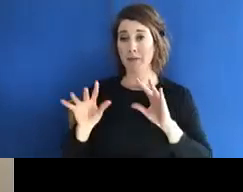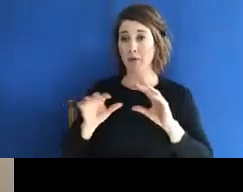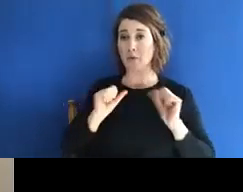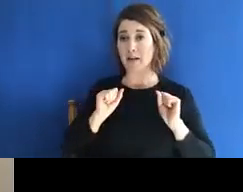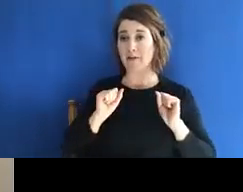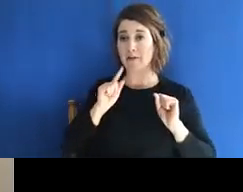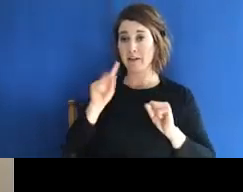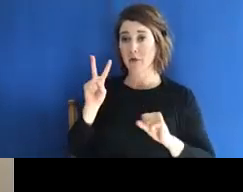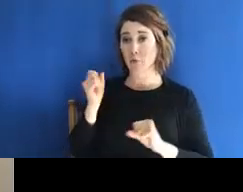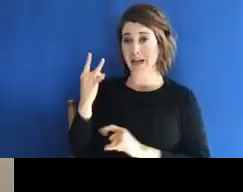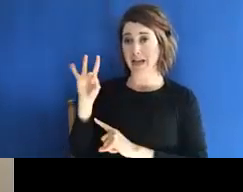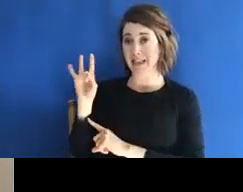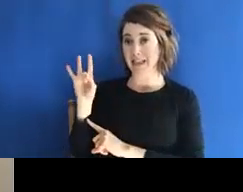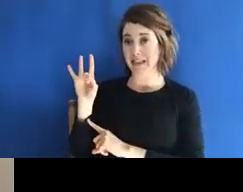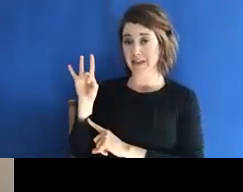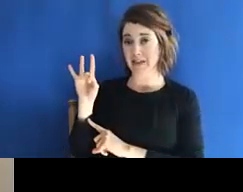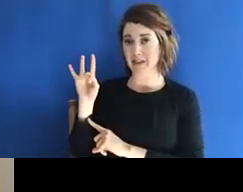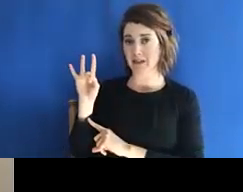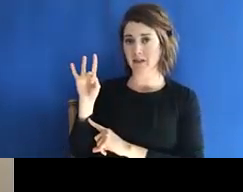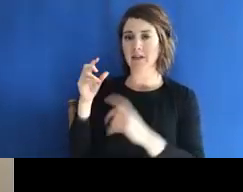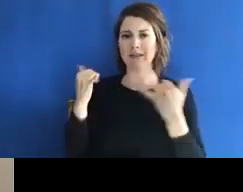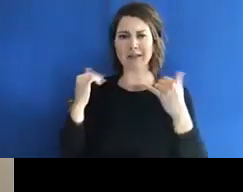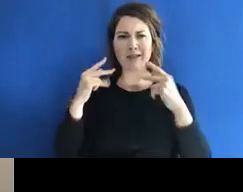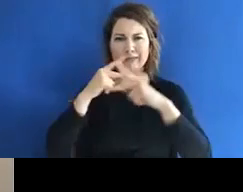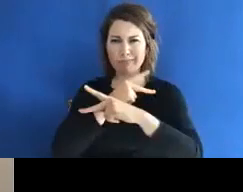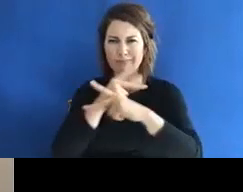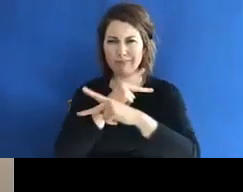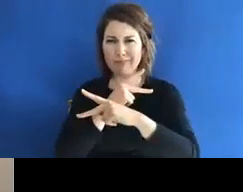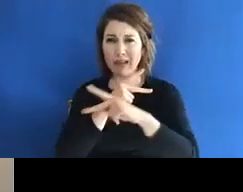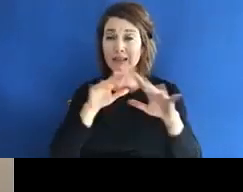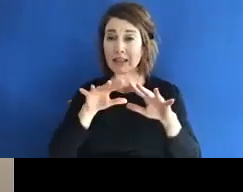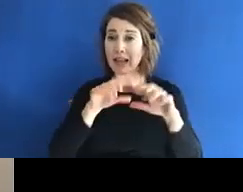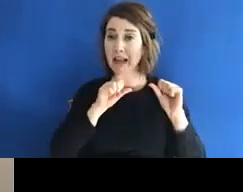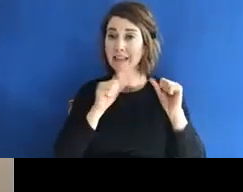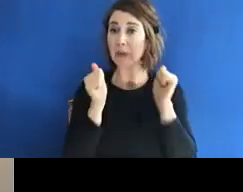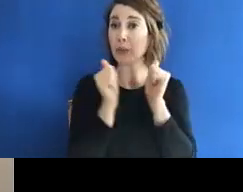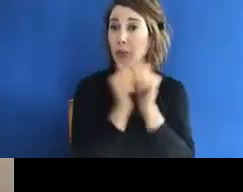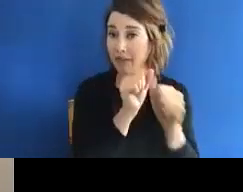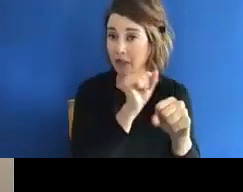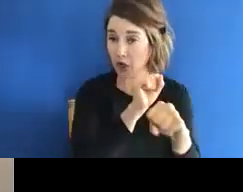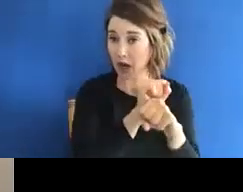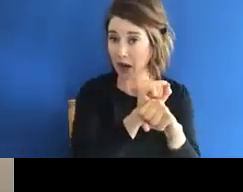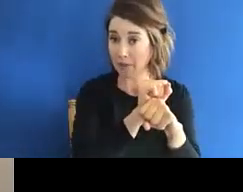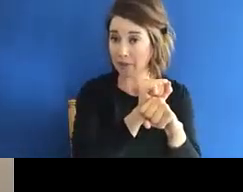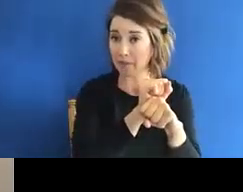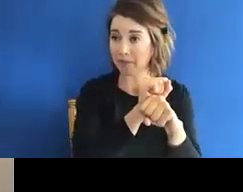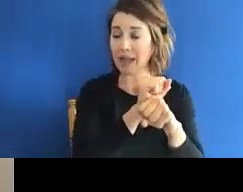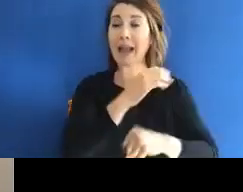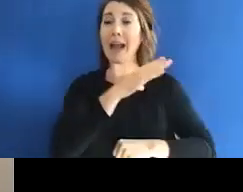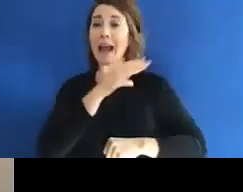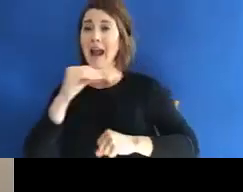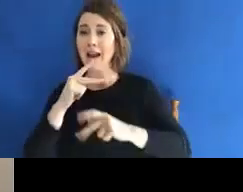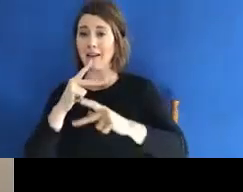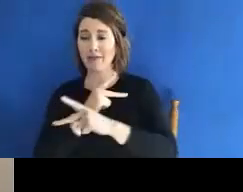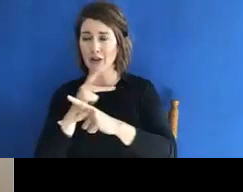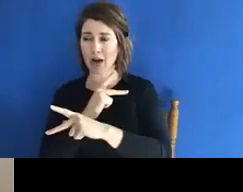2018, we can assess whether these individuals exited with employment and whether or not they were employed